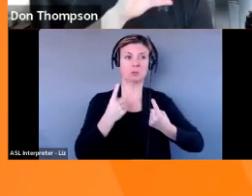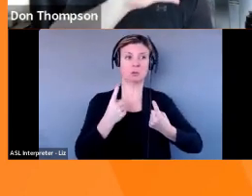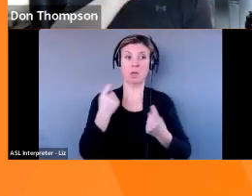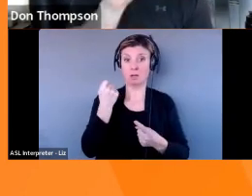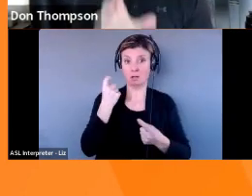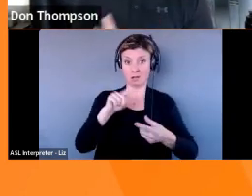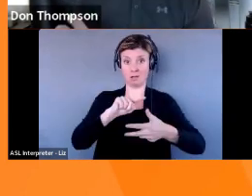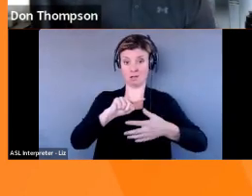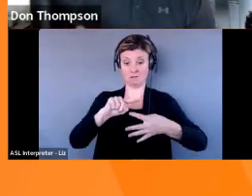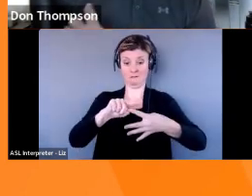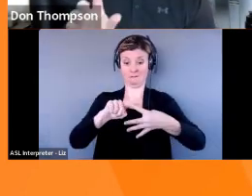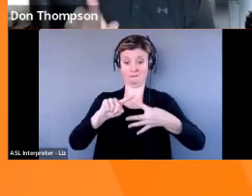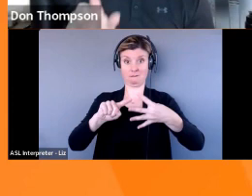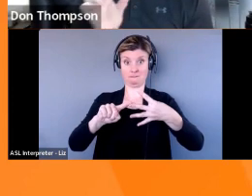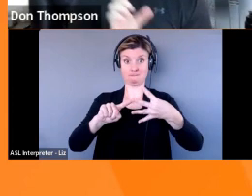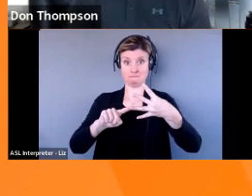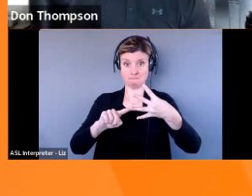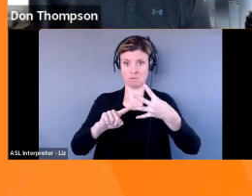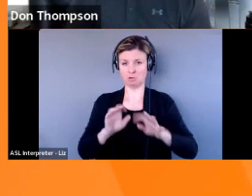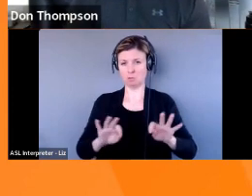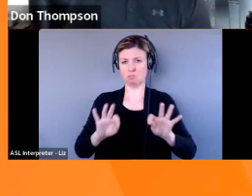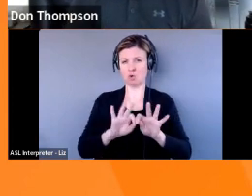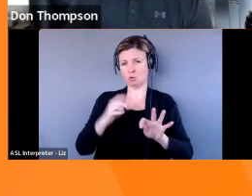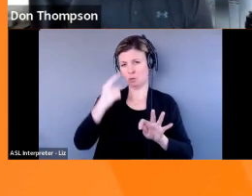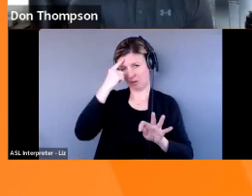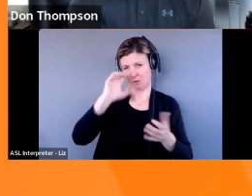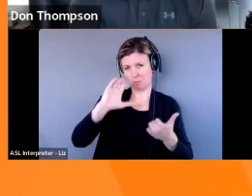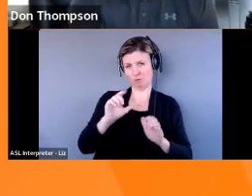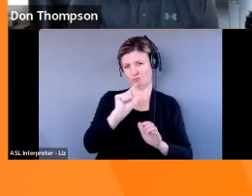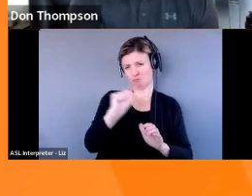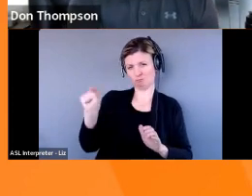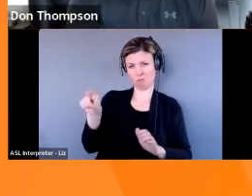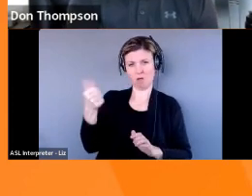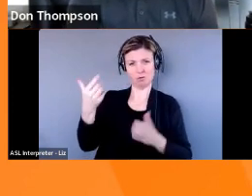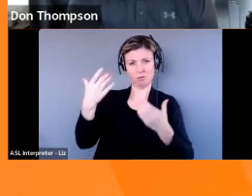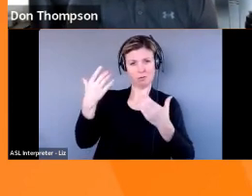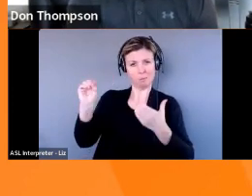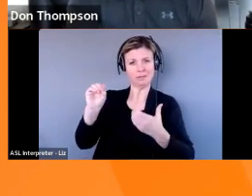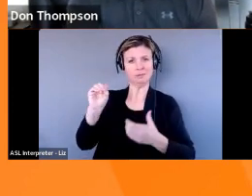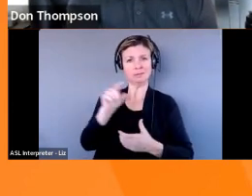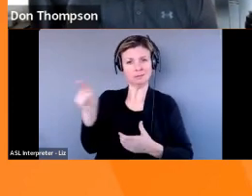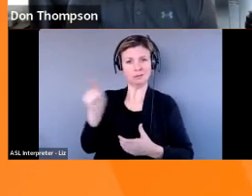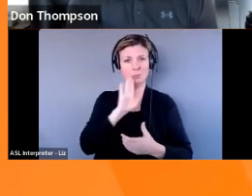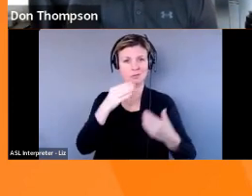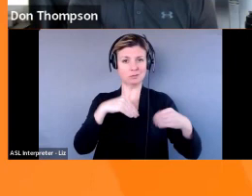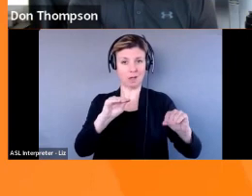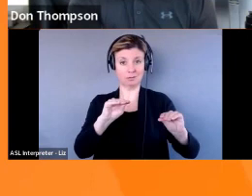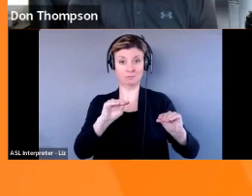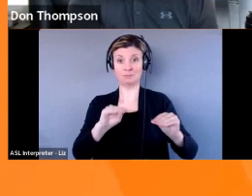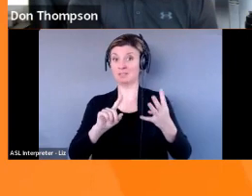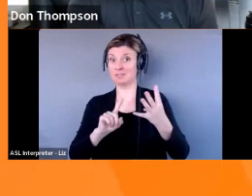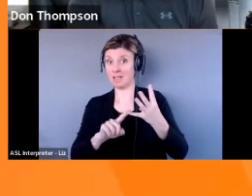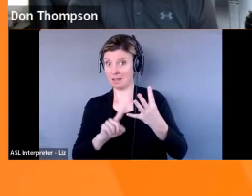pricing are all things that are considered in relation to our competitors. Okay. Lastly, though, is